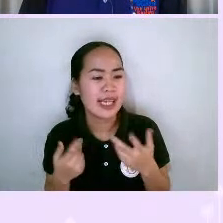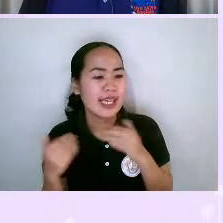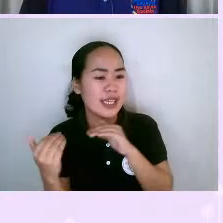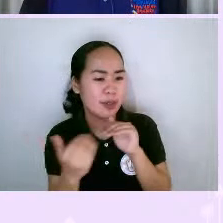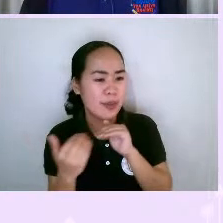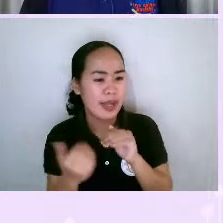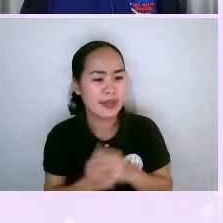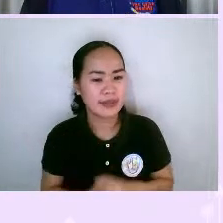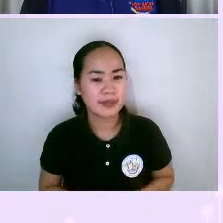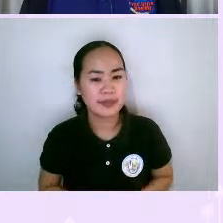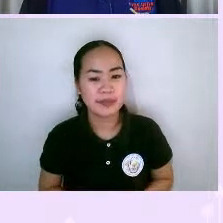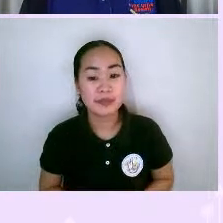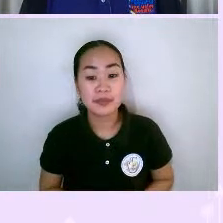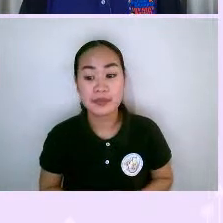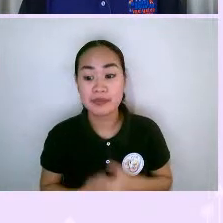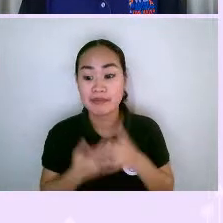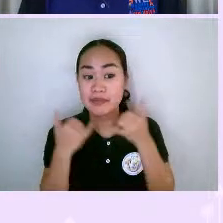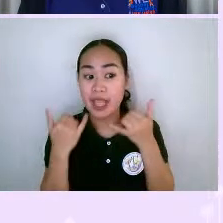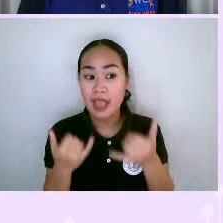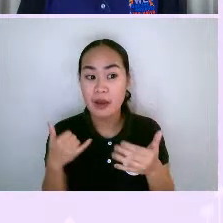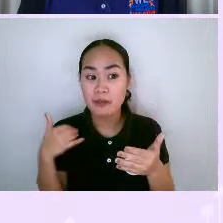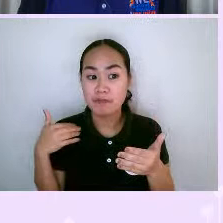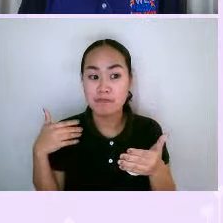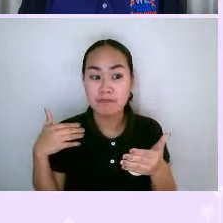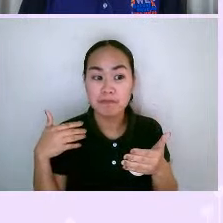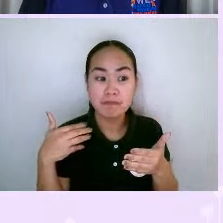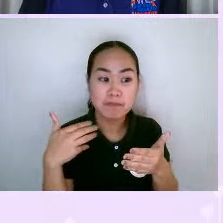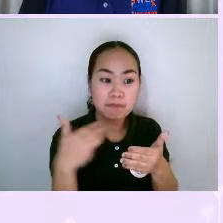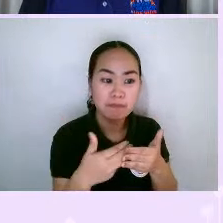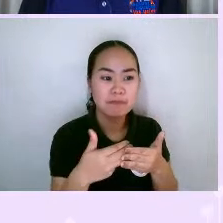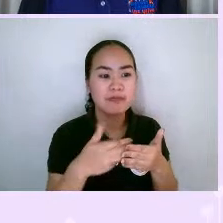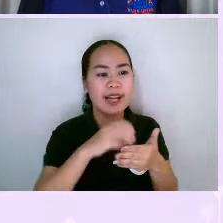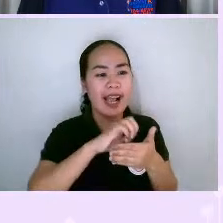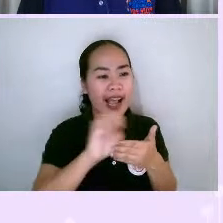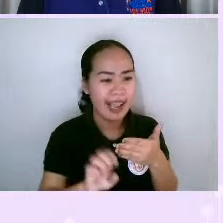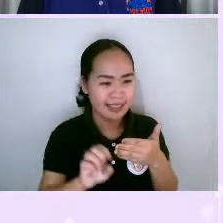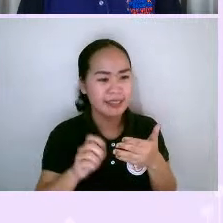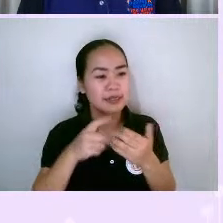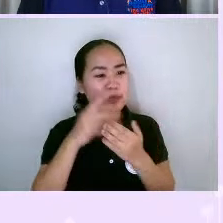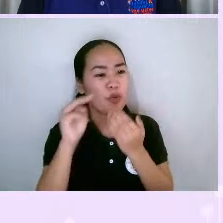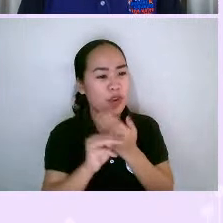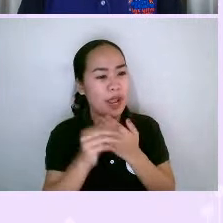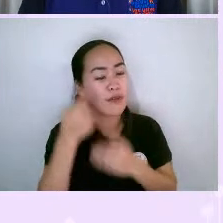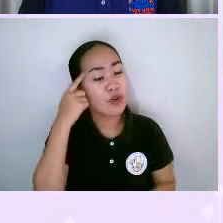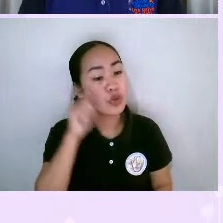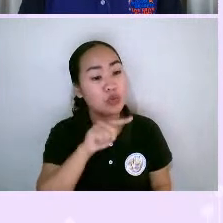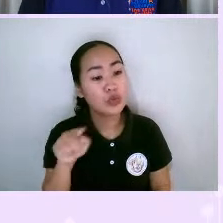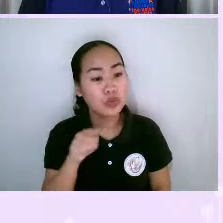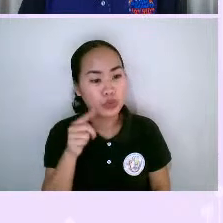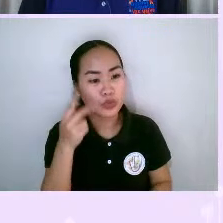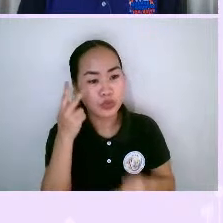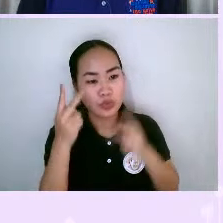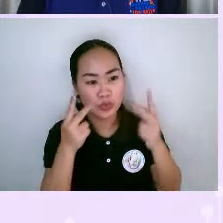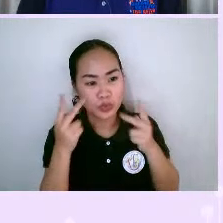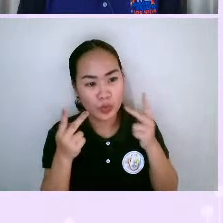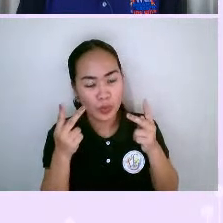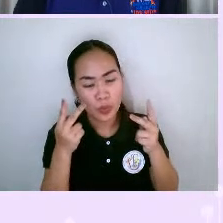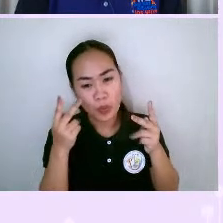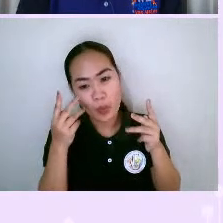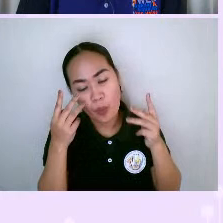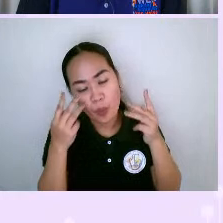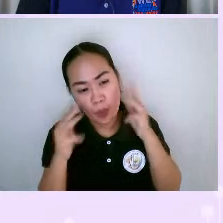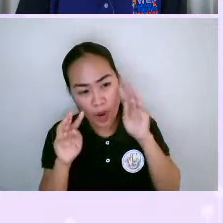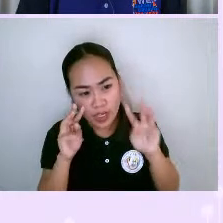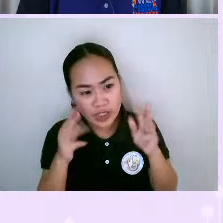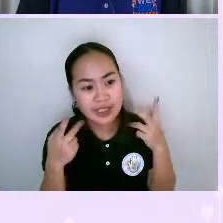we're approaching the end of our program. To our viewers who want to get their e-certificate of participation, narito po ang